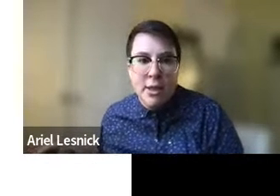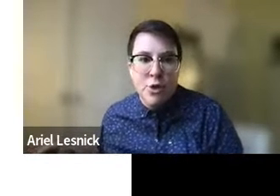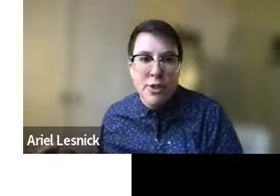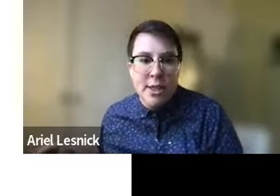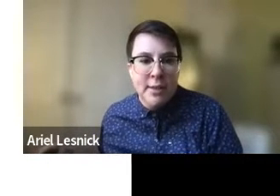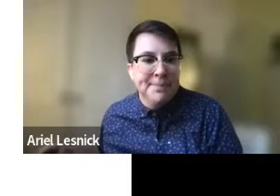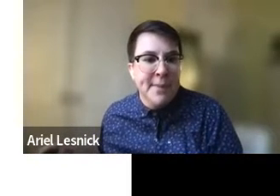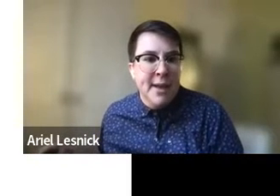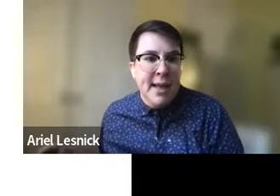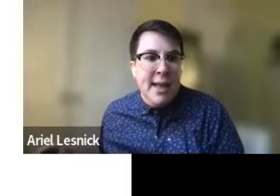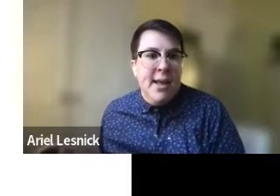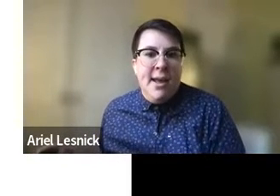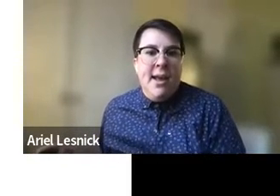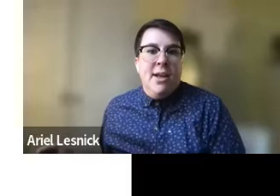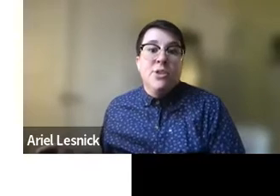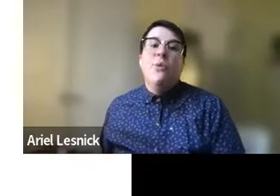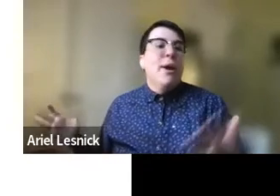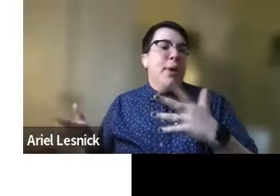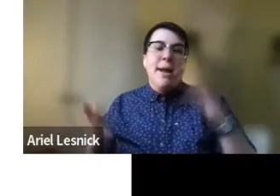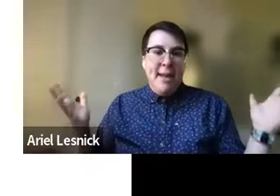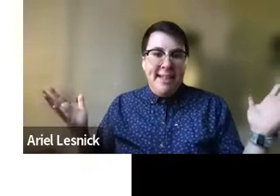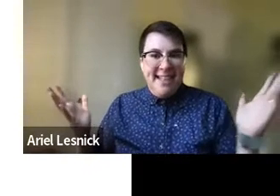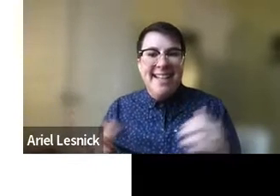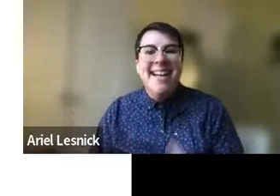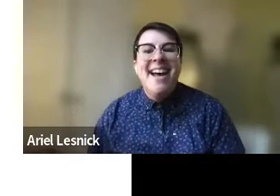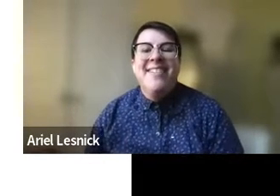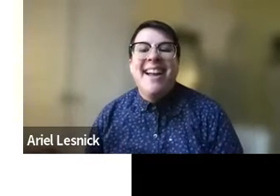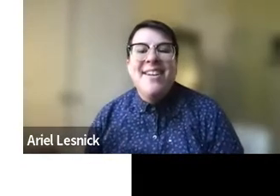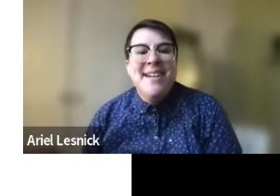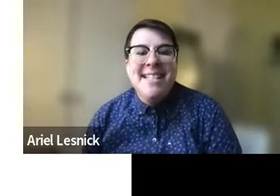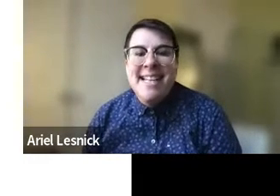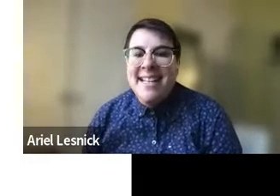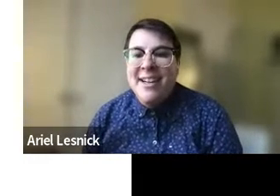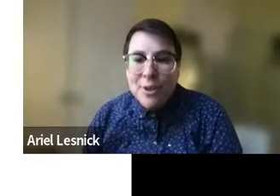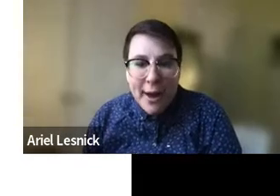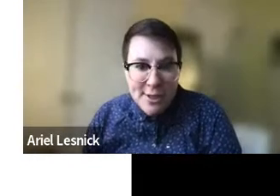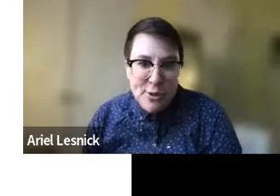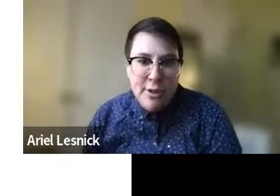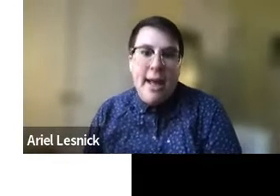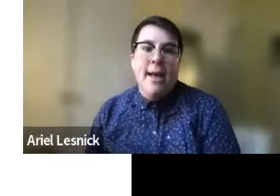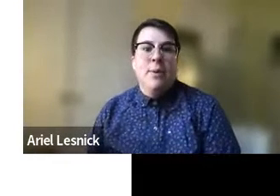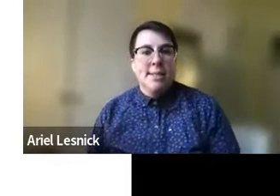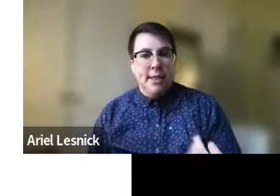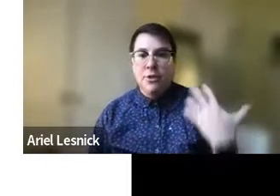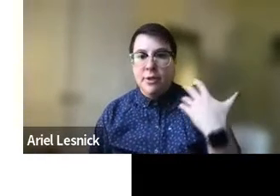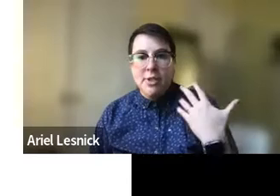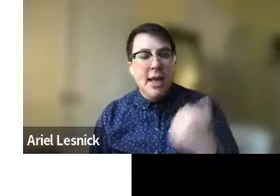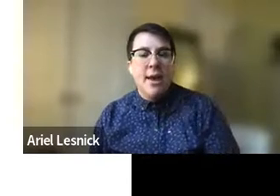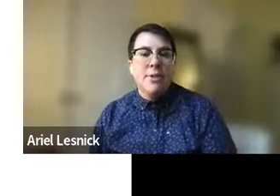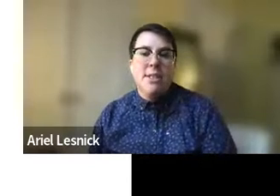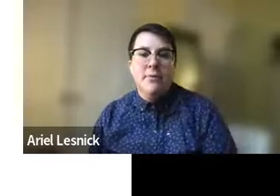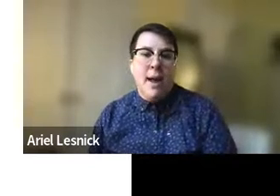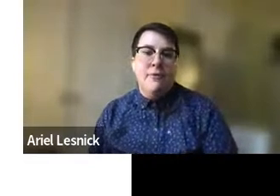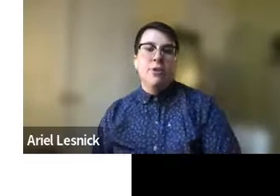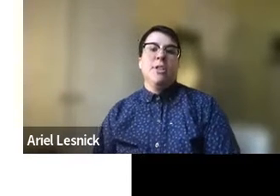Pride, New York City. So where do I come in? When I was an undergrad student at Wesleyan University,